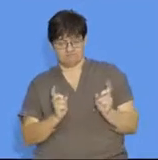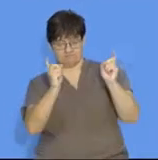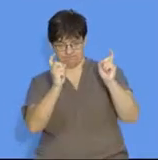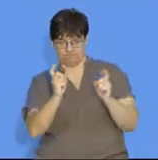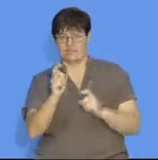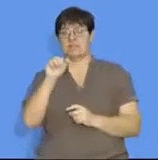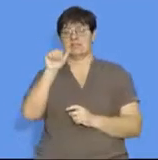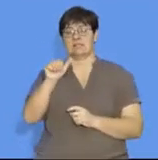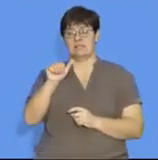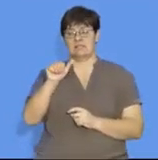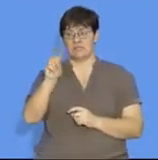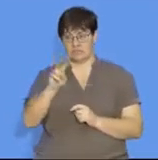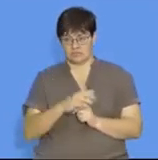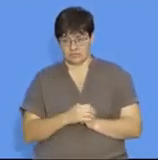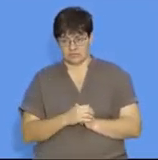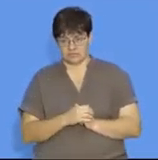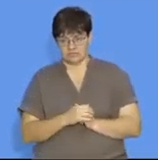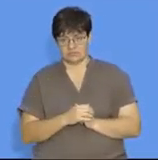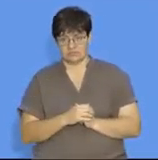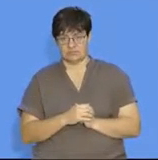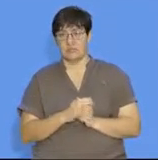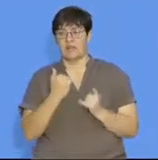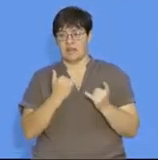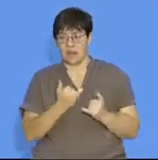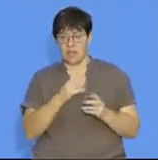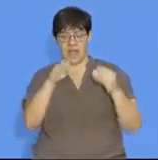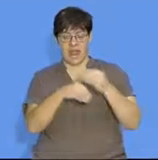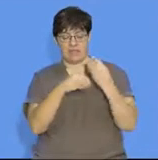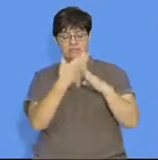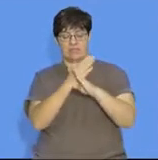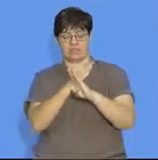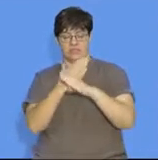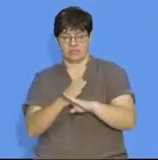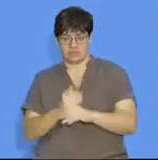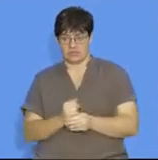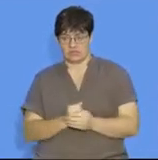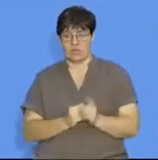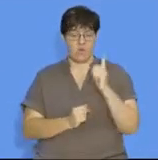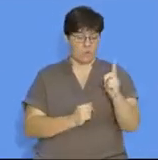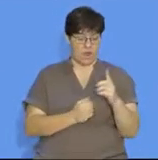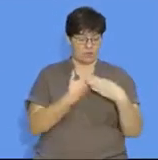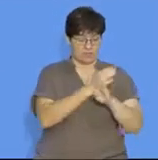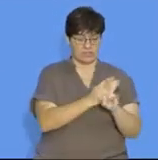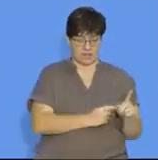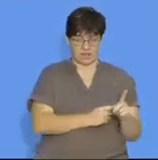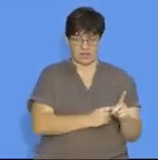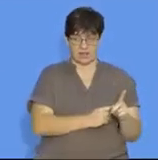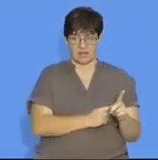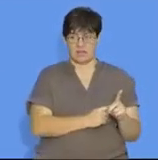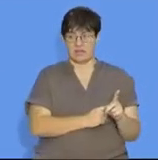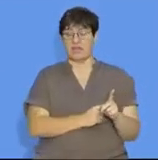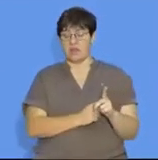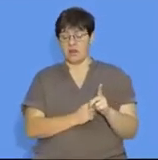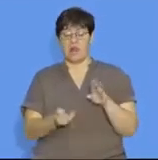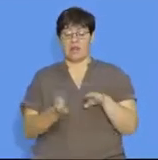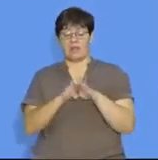battery was 6 volts. And then we kept on adding resistors. Okay, when there was 1 resistor, the reading